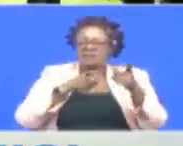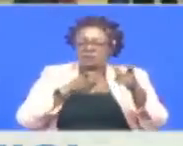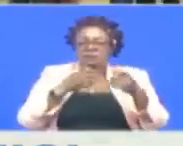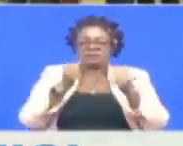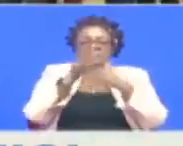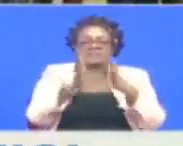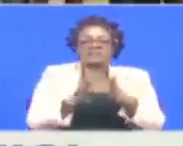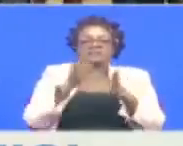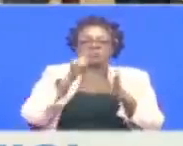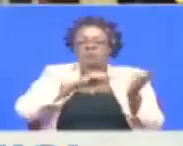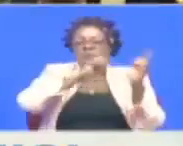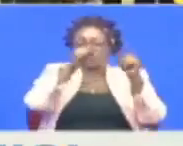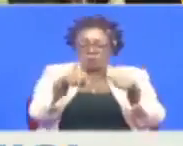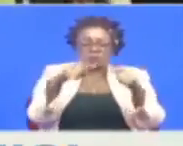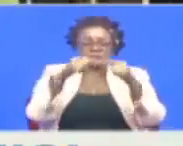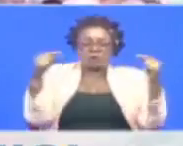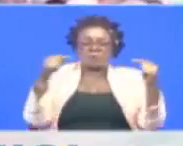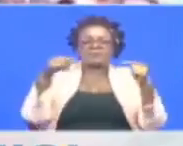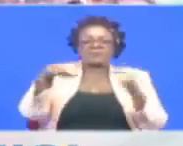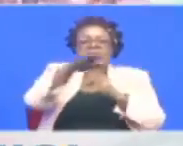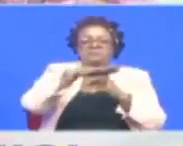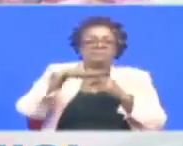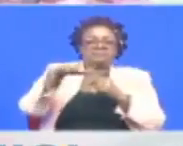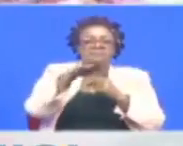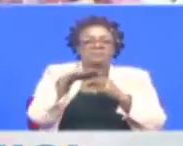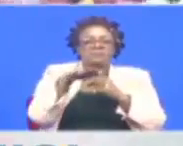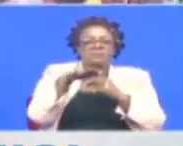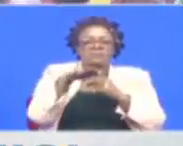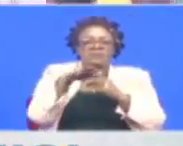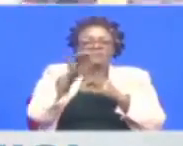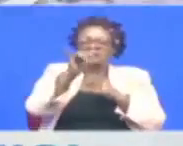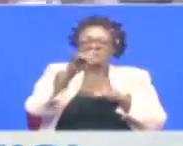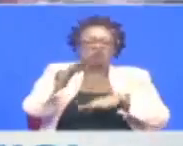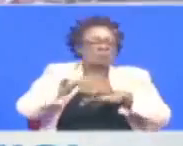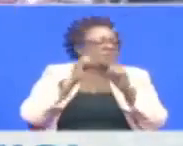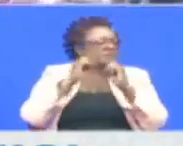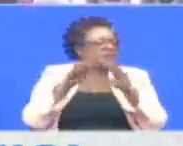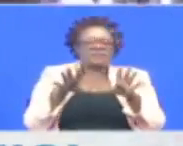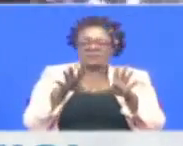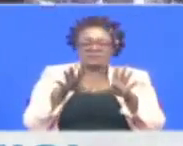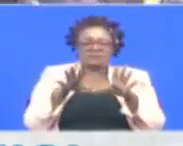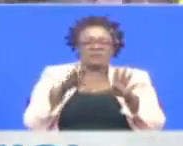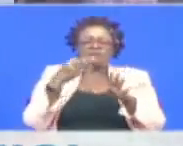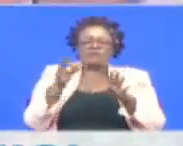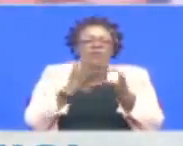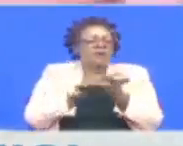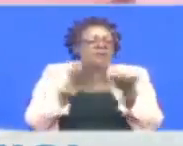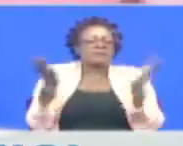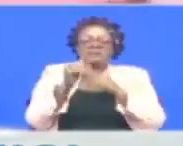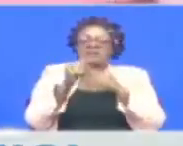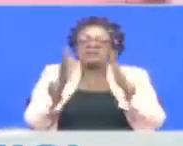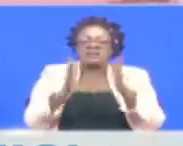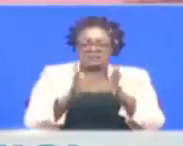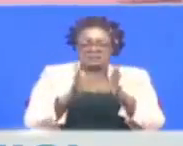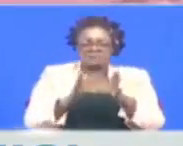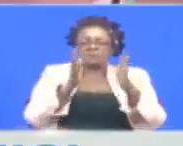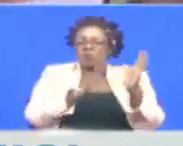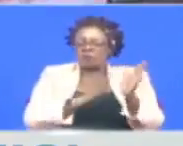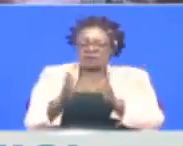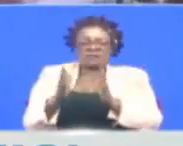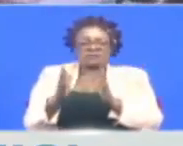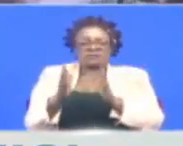their opponent's political backyard. It is primitive and backward for any leader to